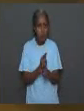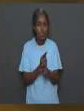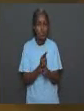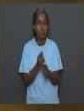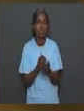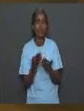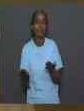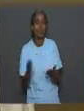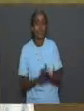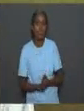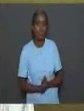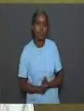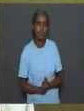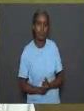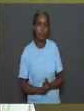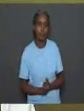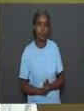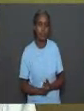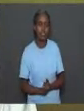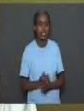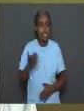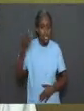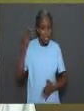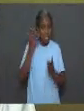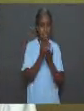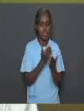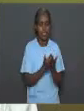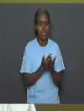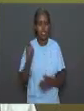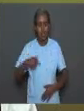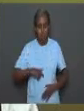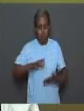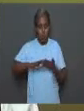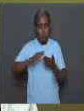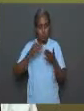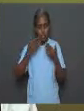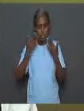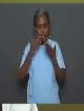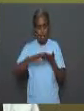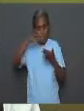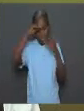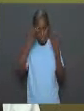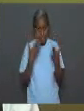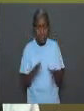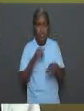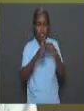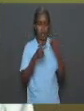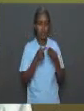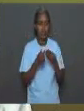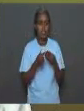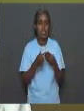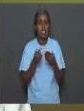of events. In the last lesson, we learned about simple and